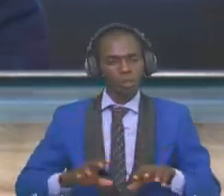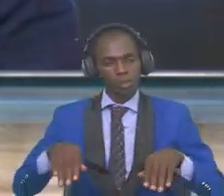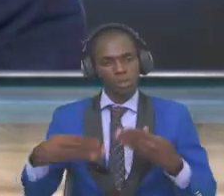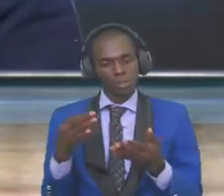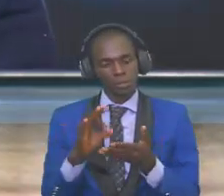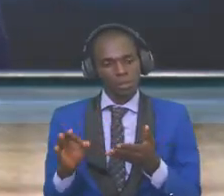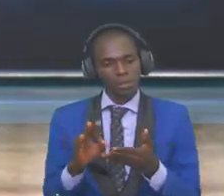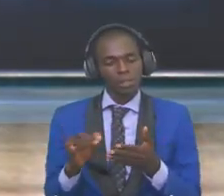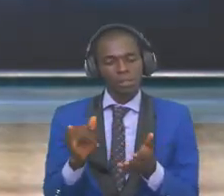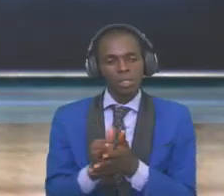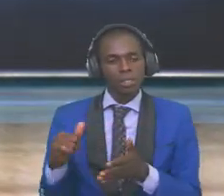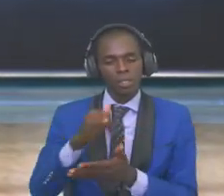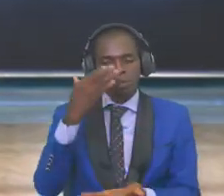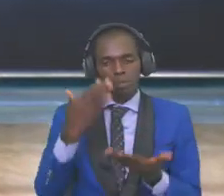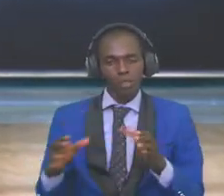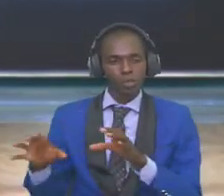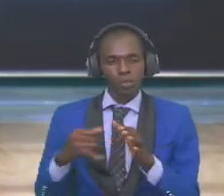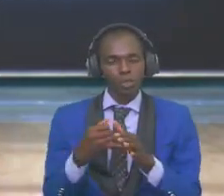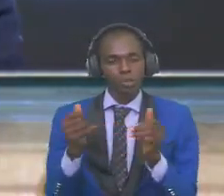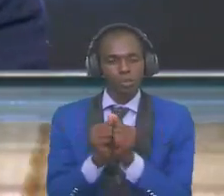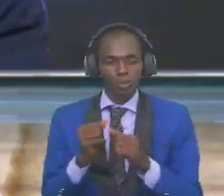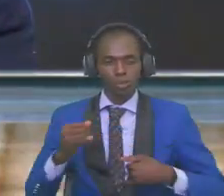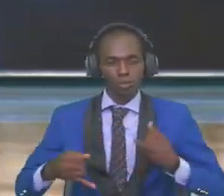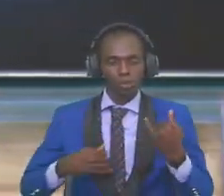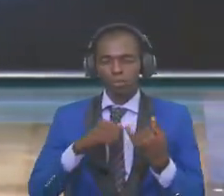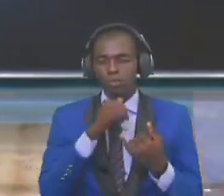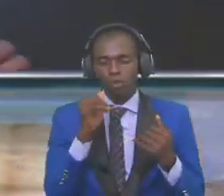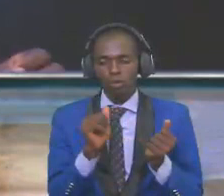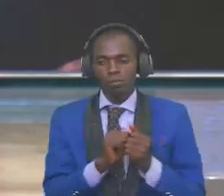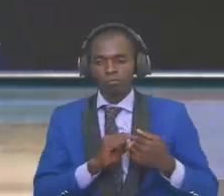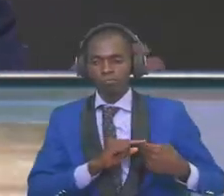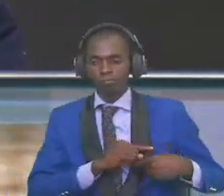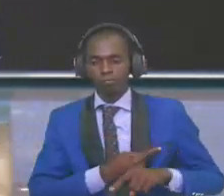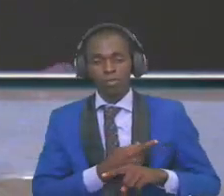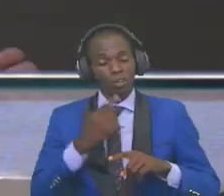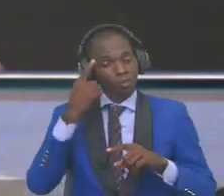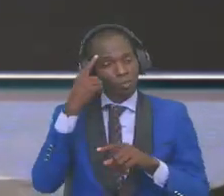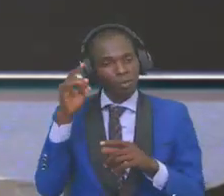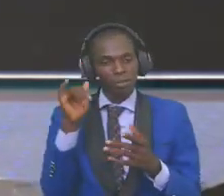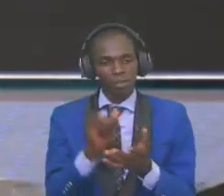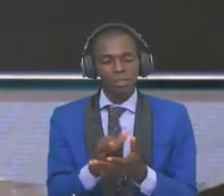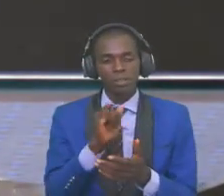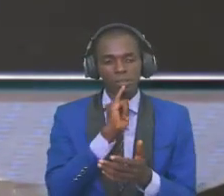do it with joy and not with grief, for that is